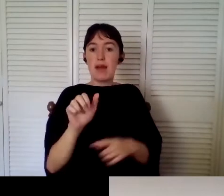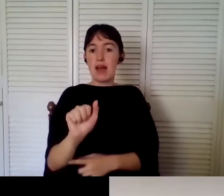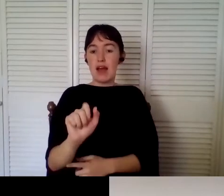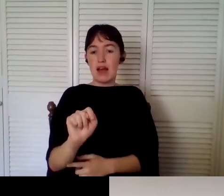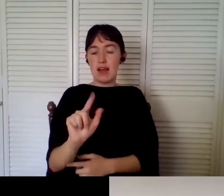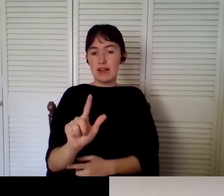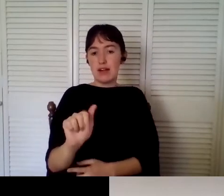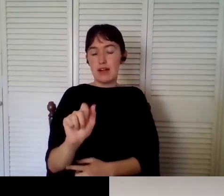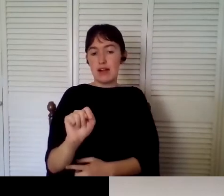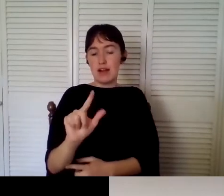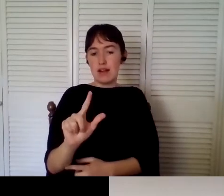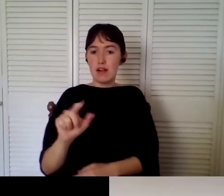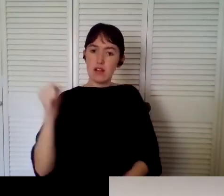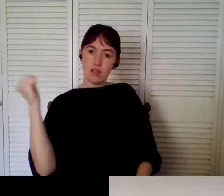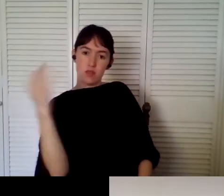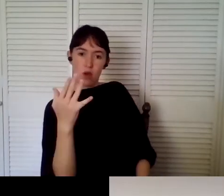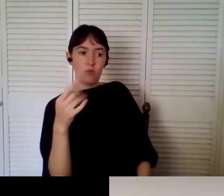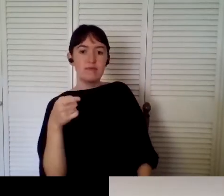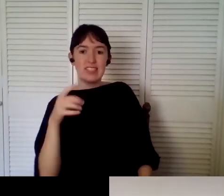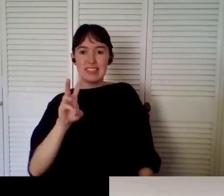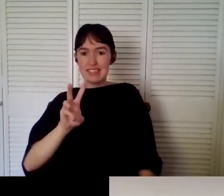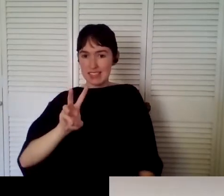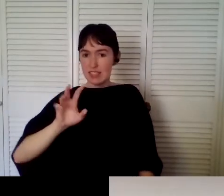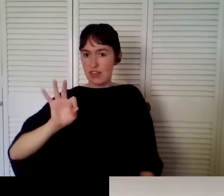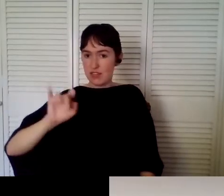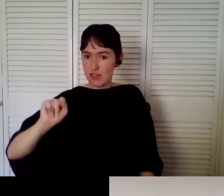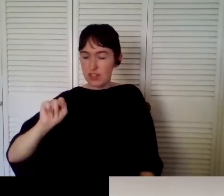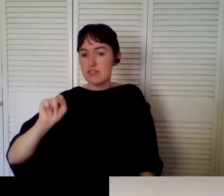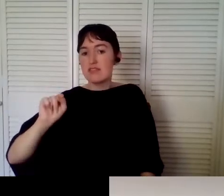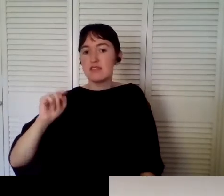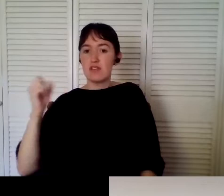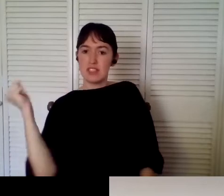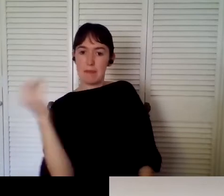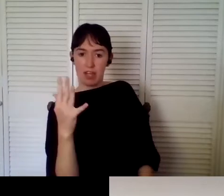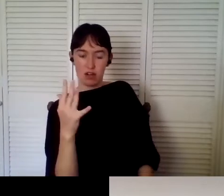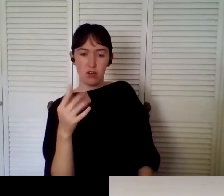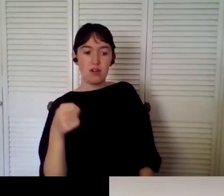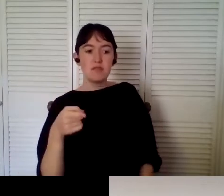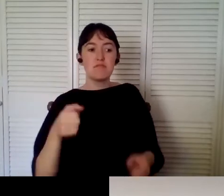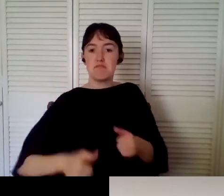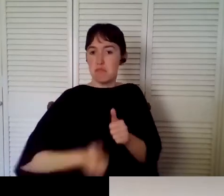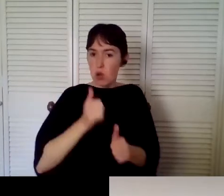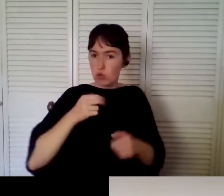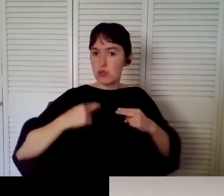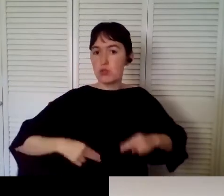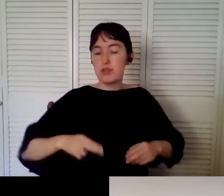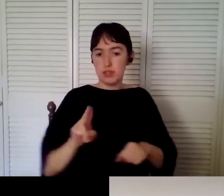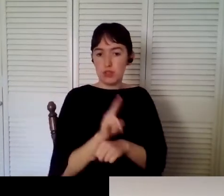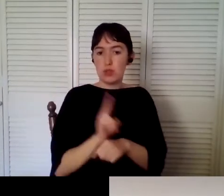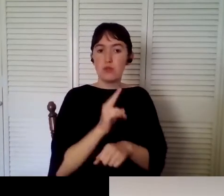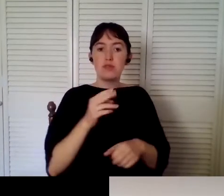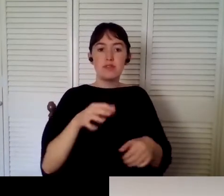are 6-foot throwing spears that most humans use to hunt large animals prior to the invention of bow and